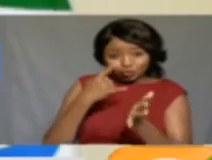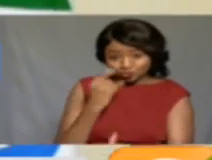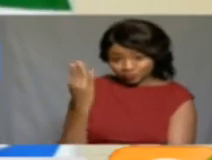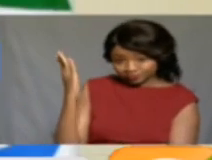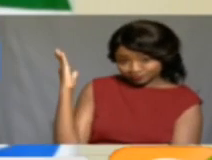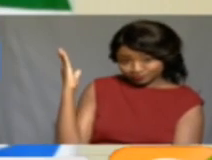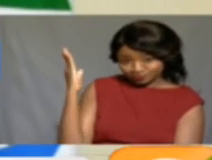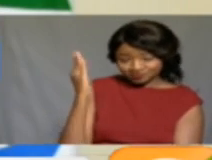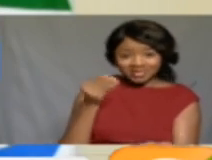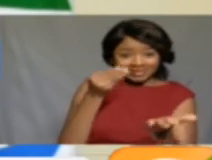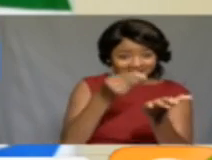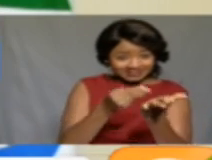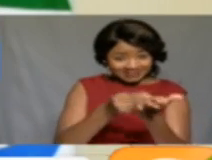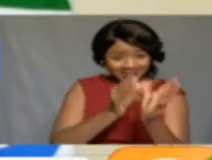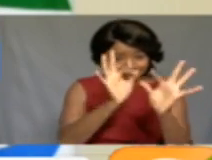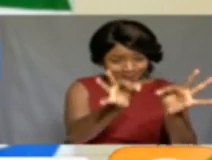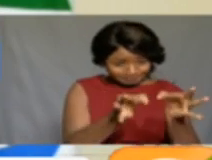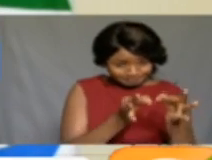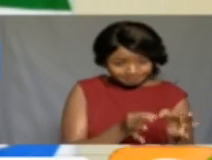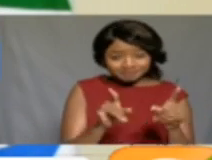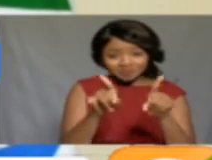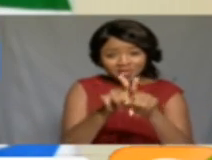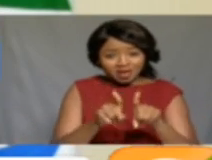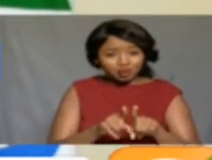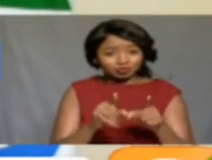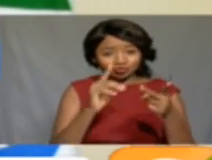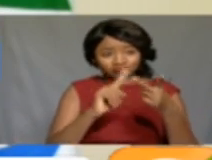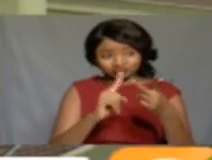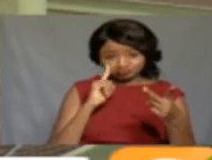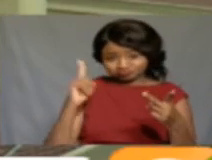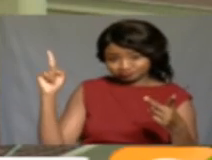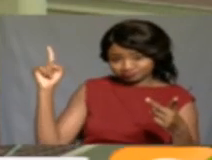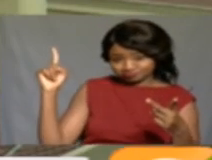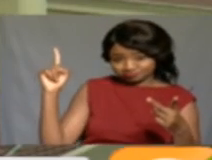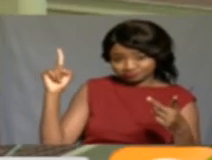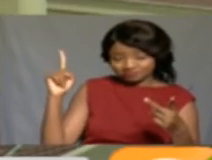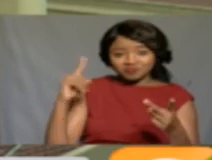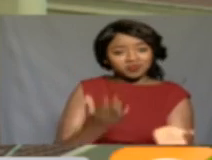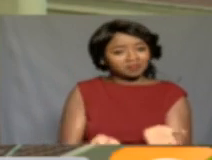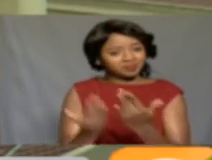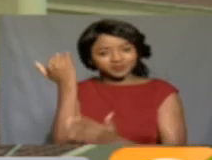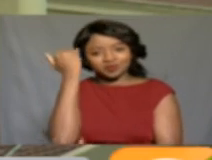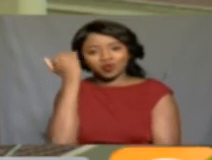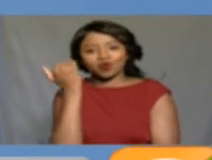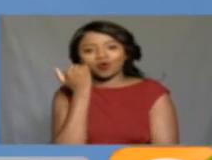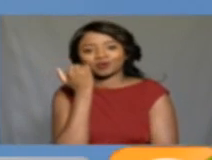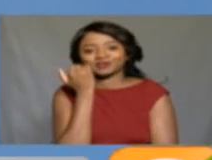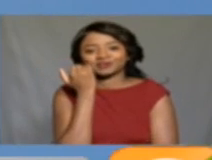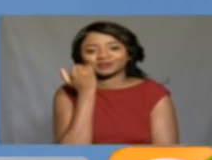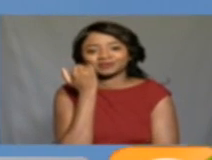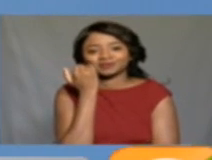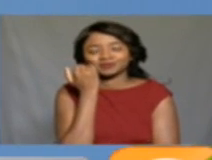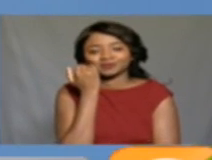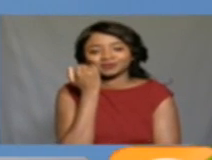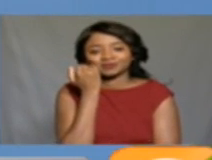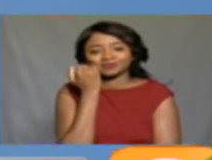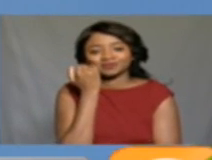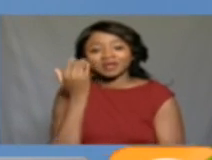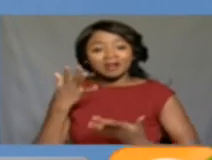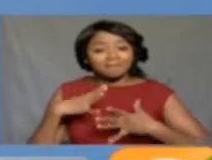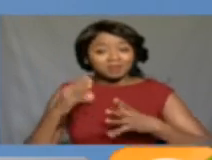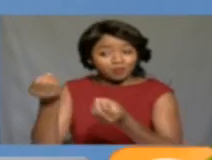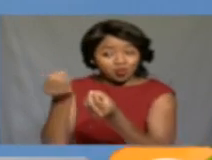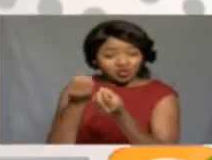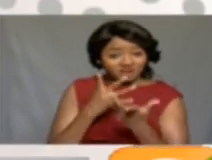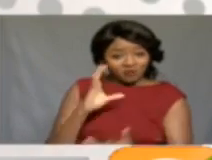Rotich and Kerio Valley Development Authority boss David Kimosop will be arraigned. Sources revealing to Citizen TV